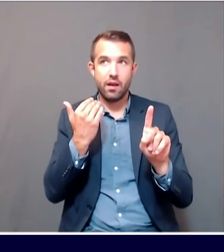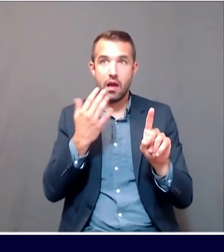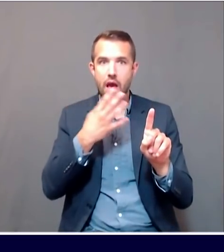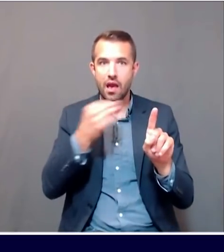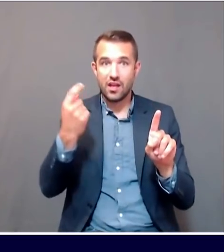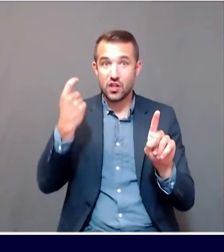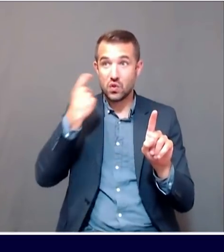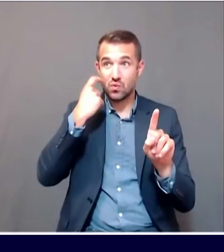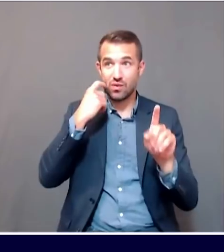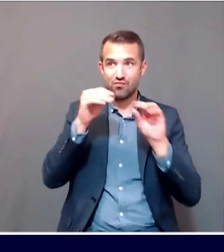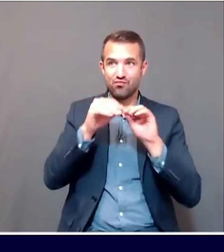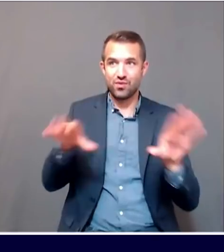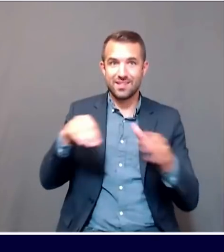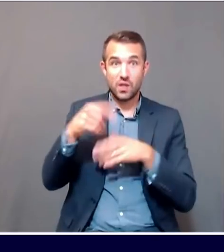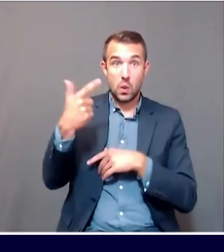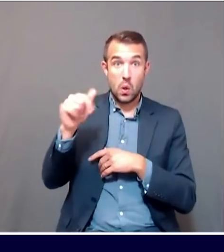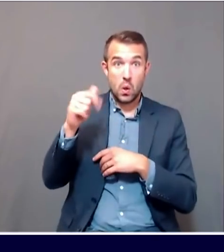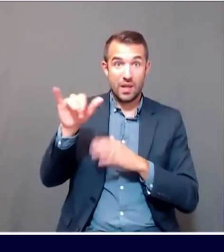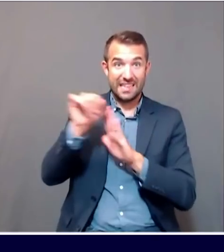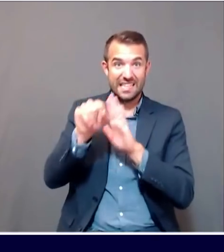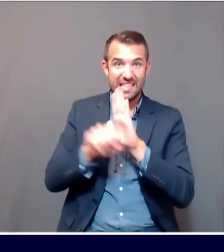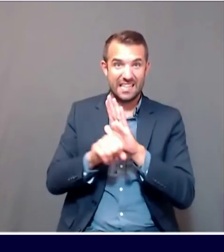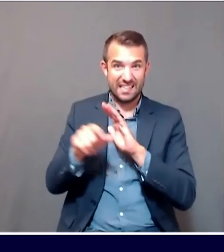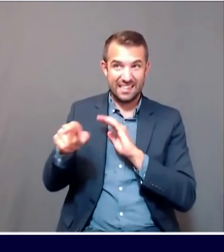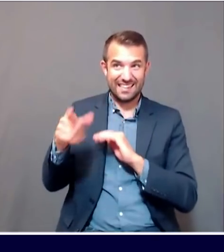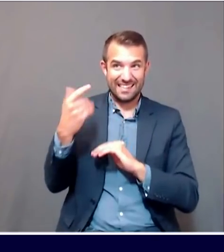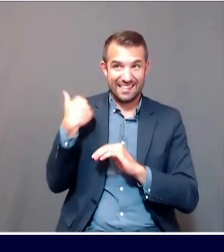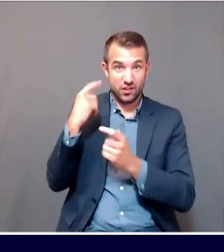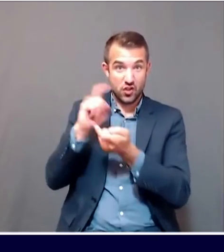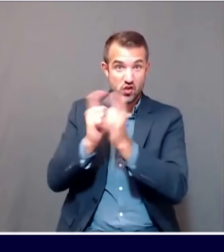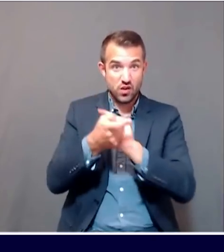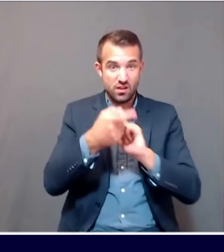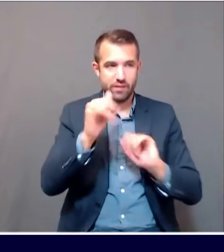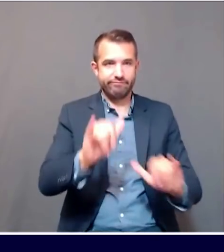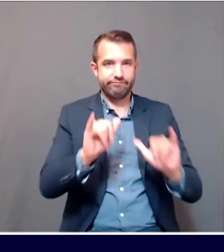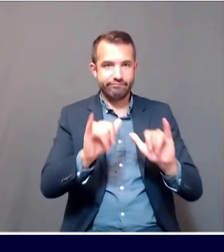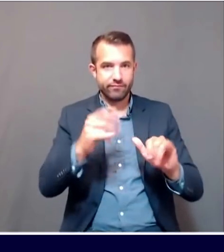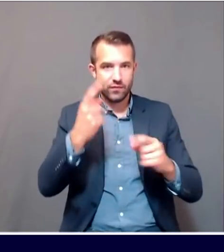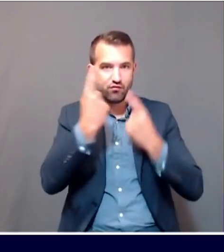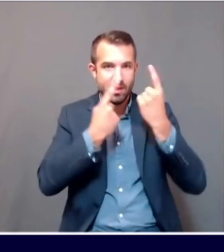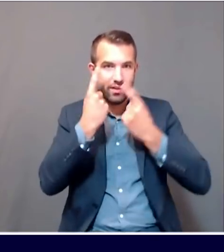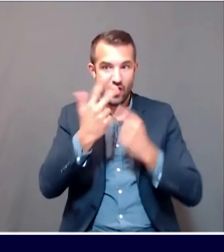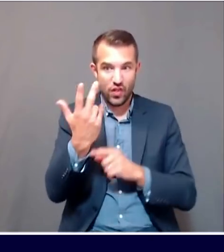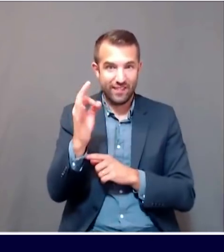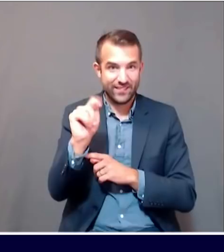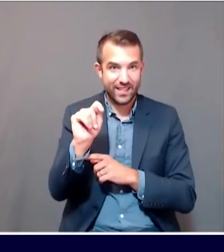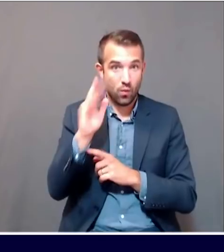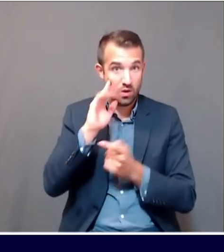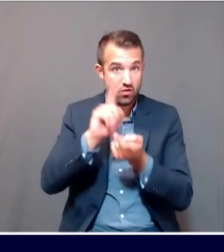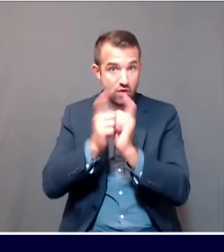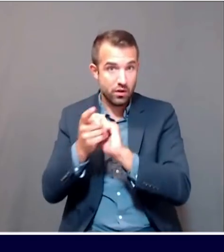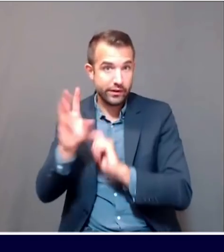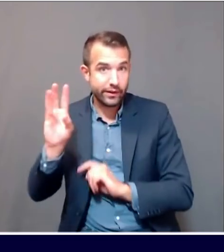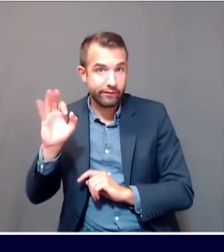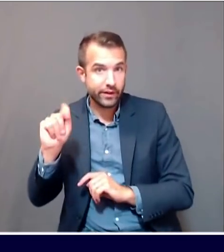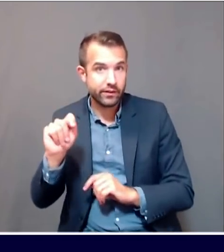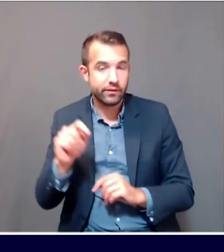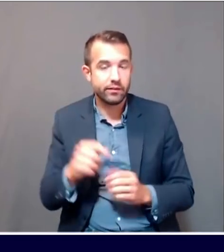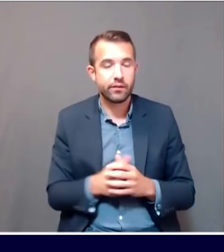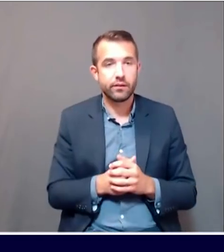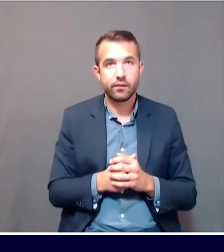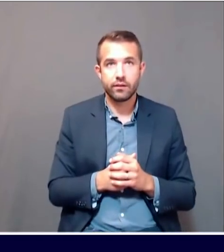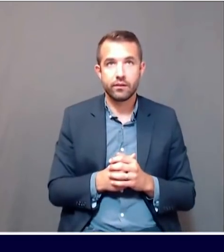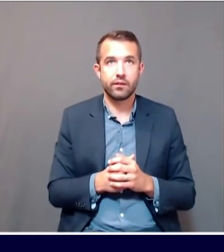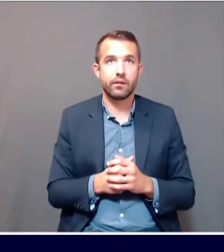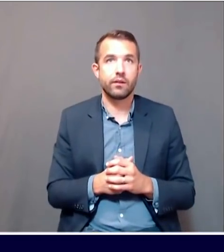first listener's question. Sure. So let's talk about the outbreak at the camp in Georgia. When you take a look